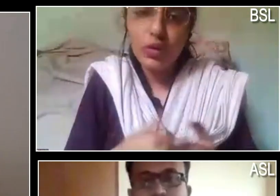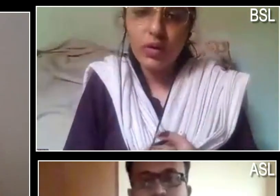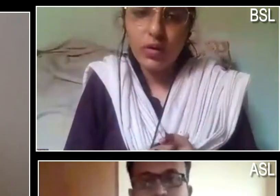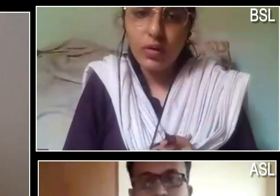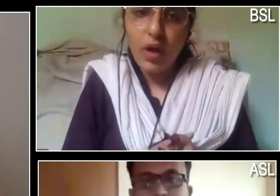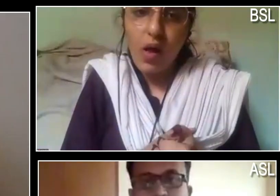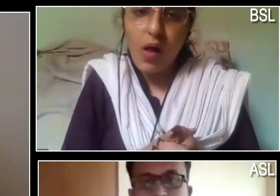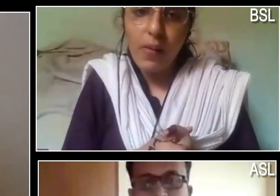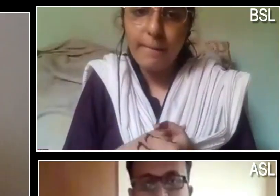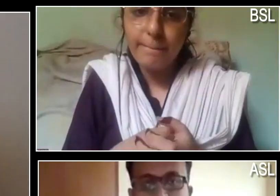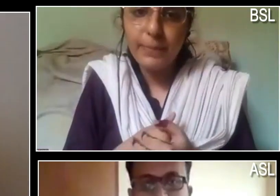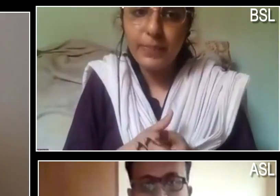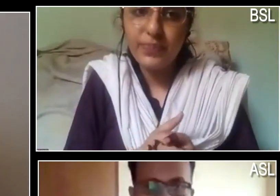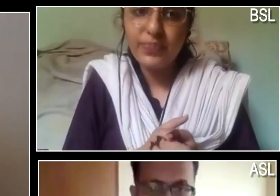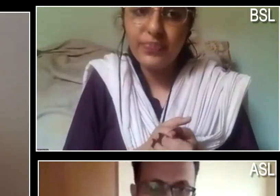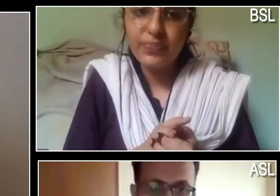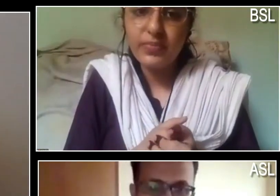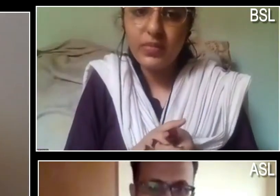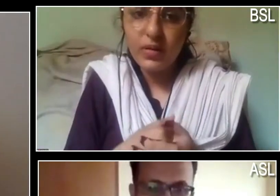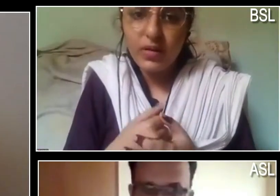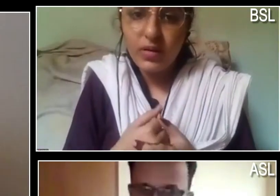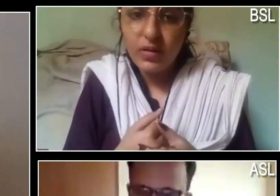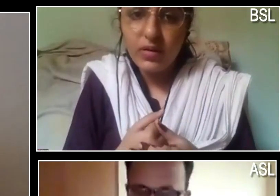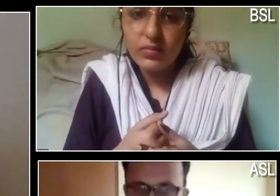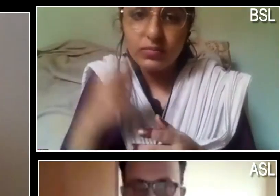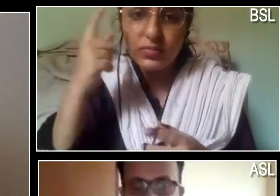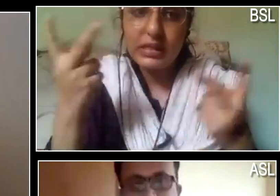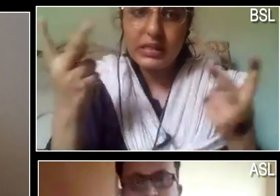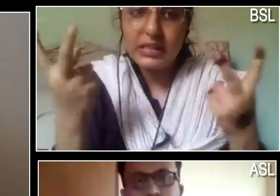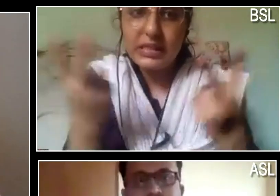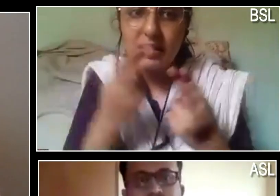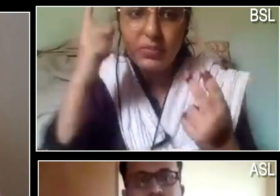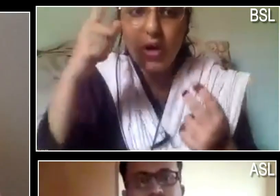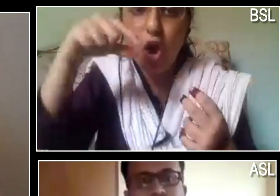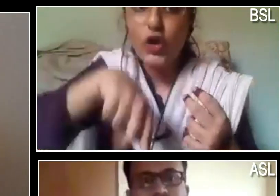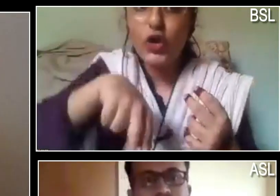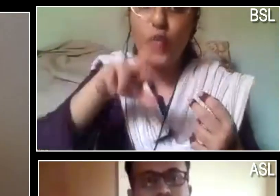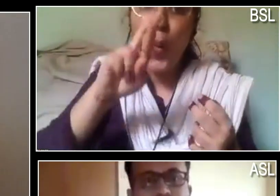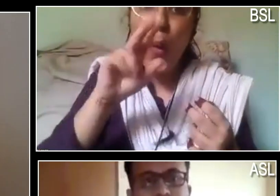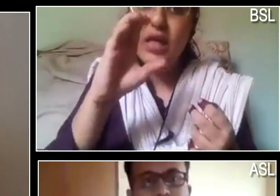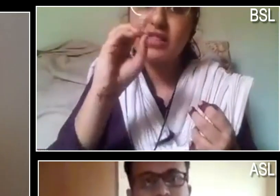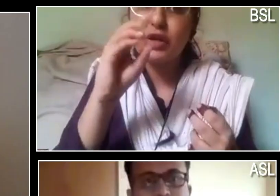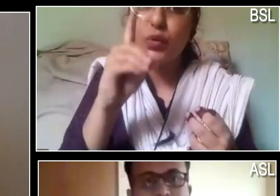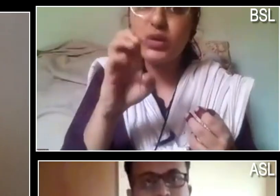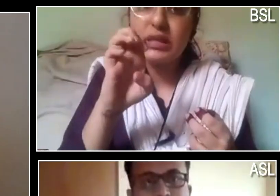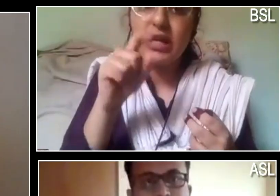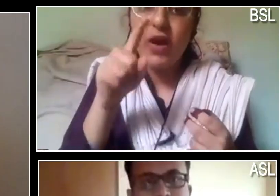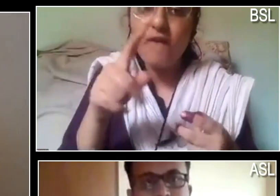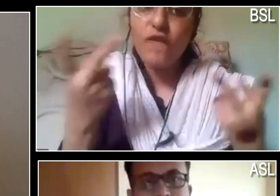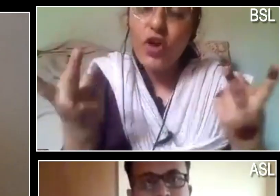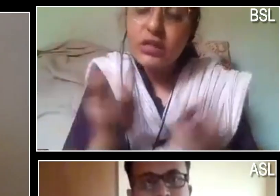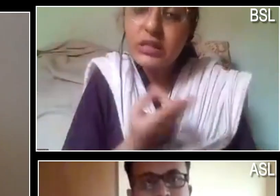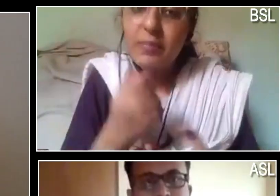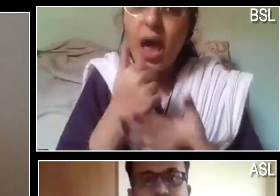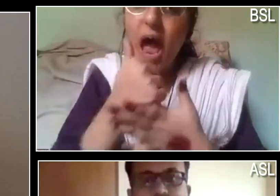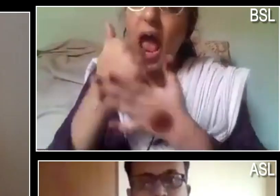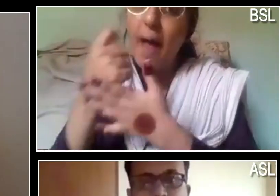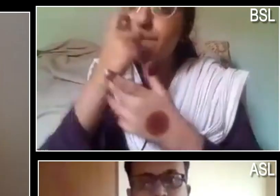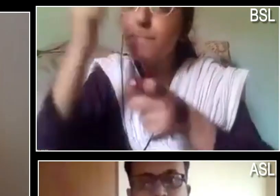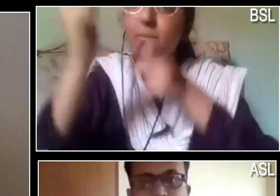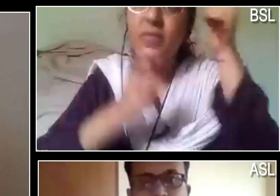with beacons and QR codes and other ways that we can help people find their way